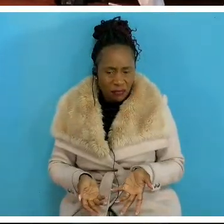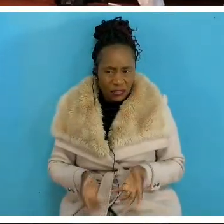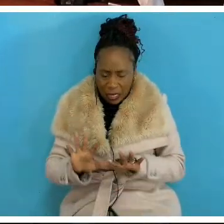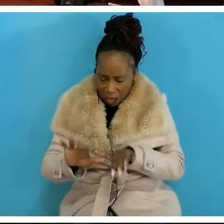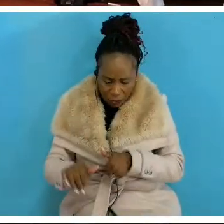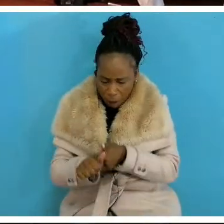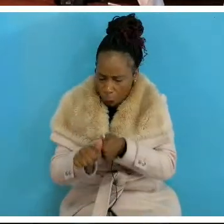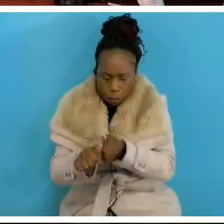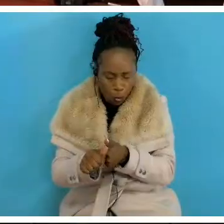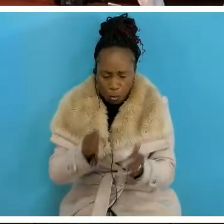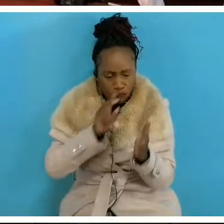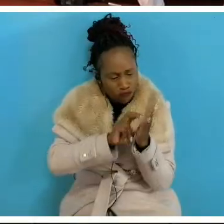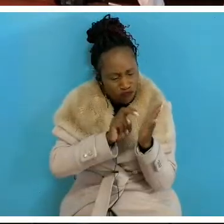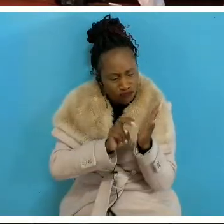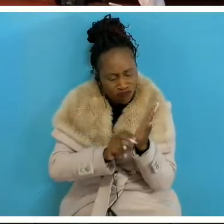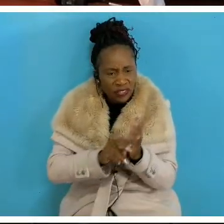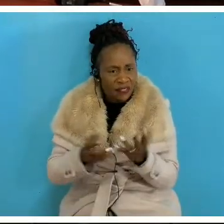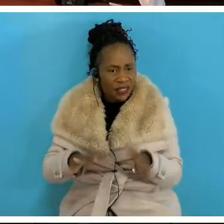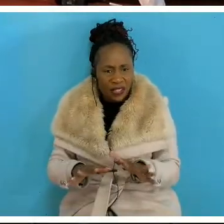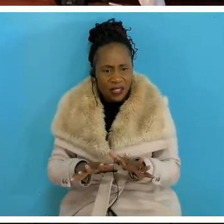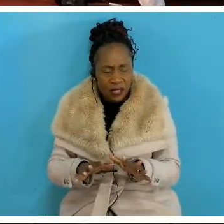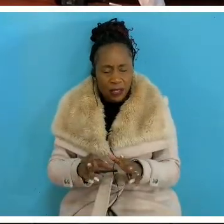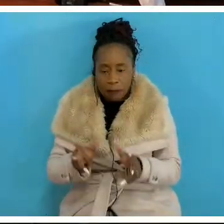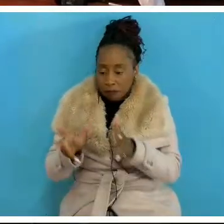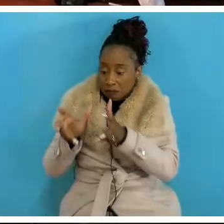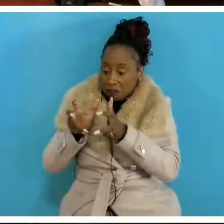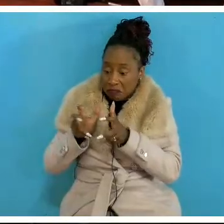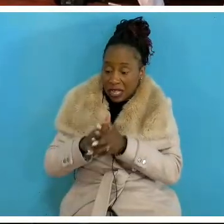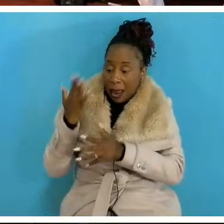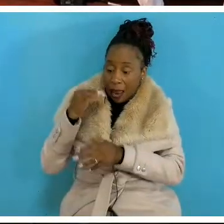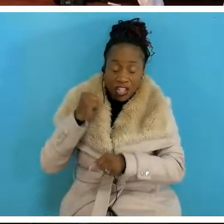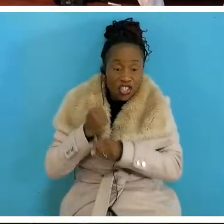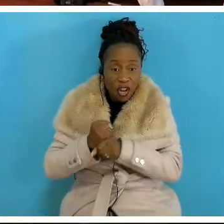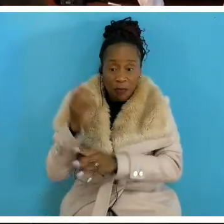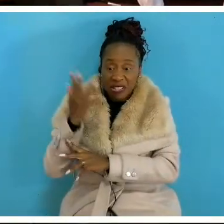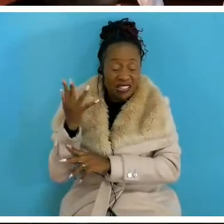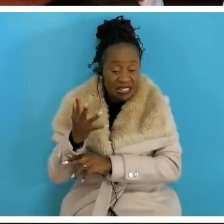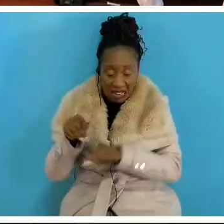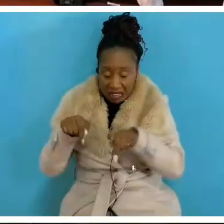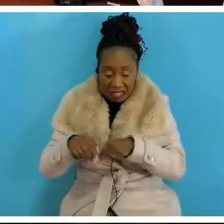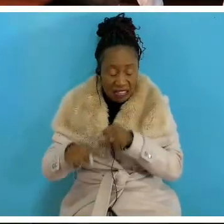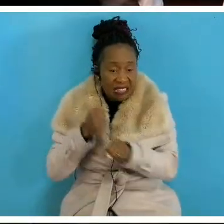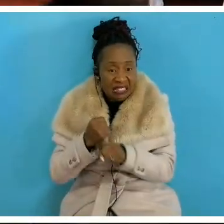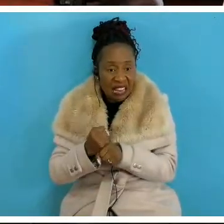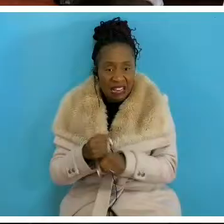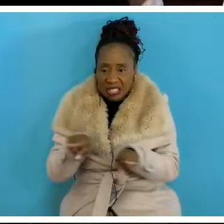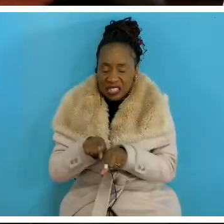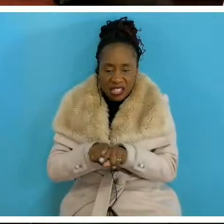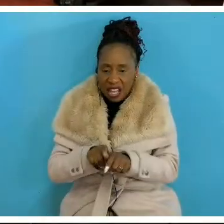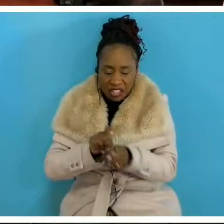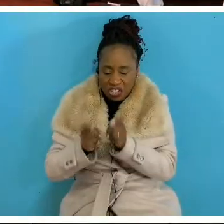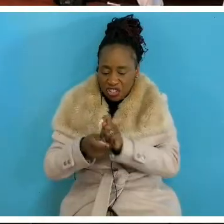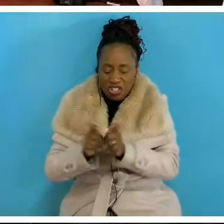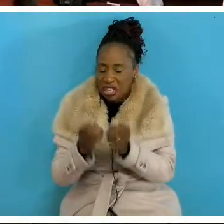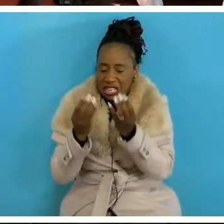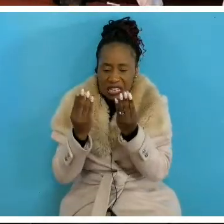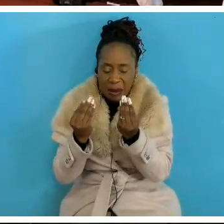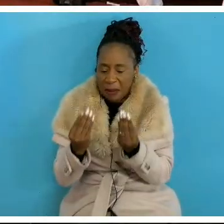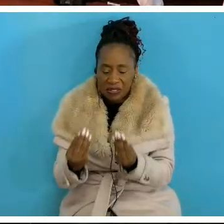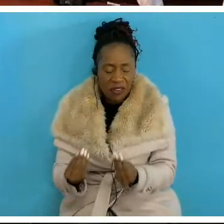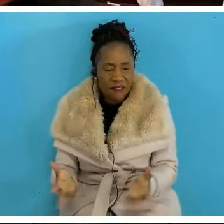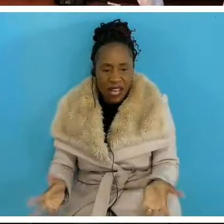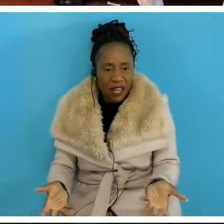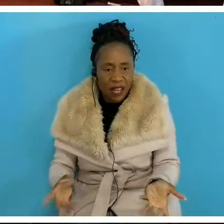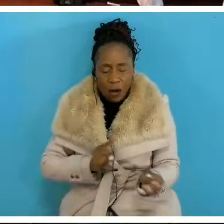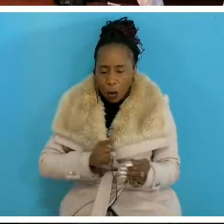can take your last year presentation and this year, it seems as if like we are changing the figures, because there's